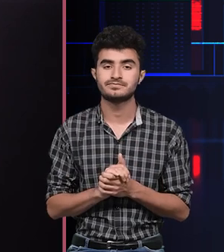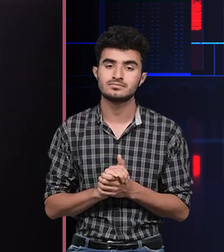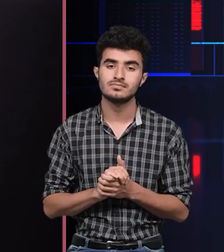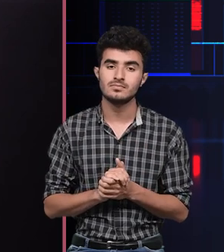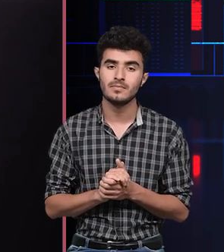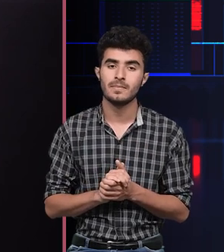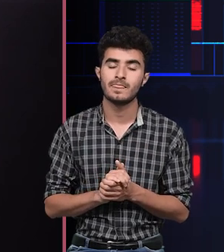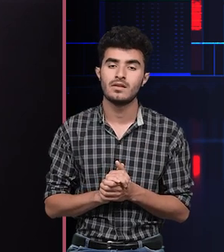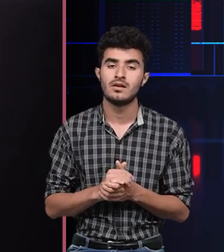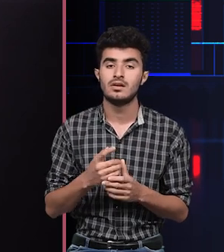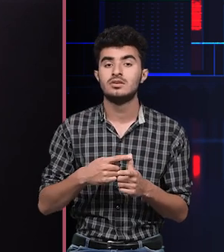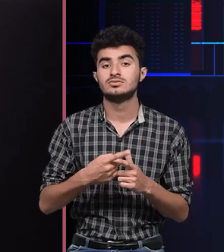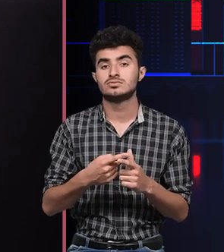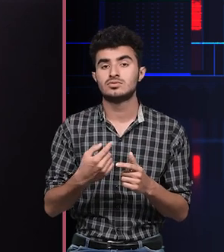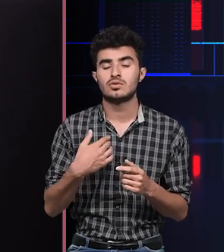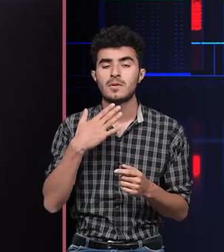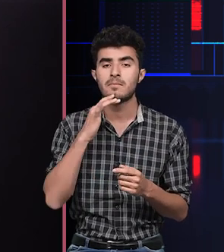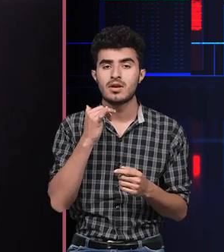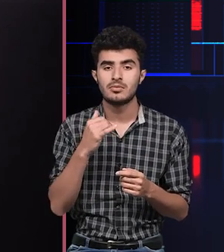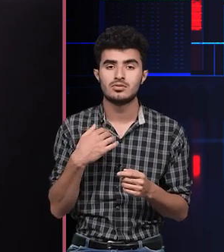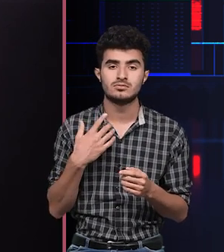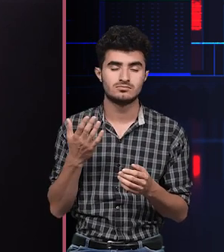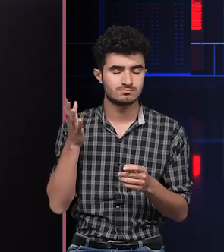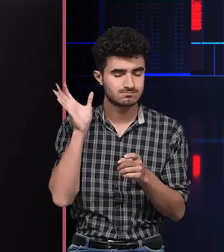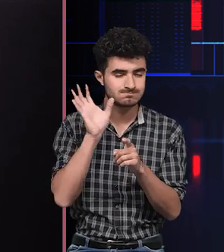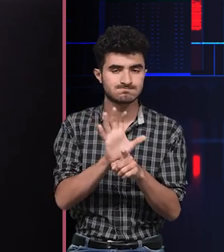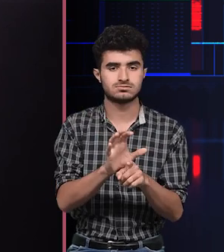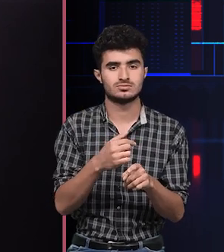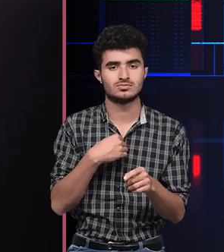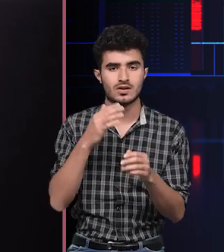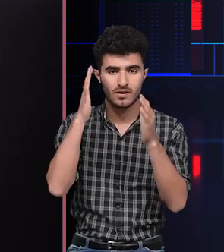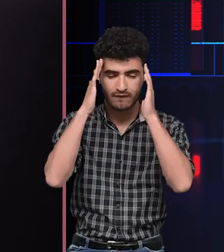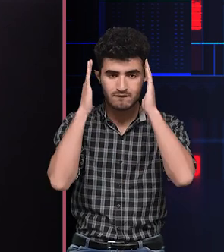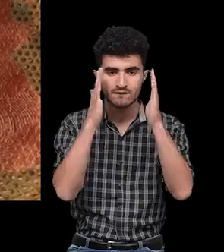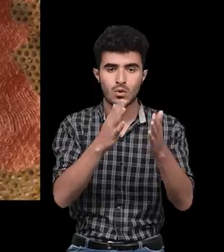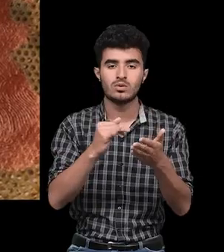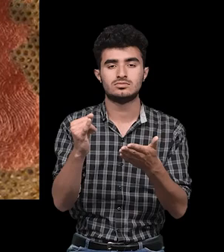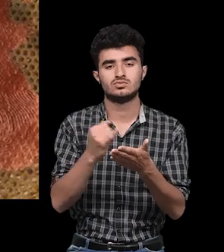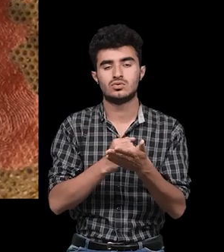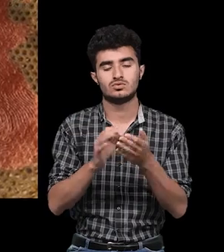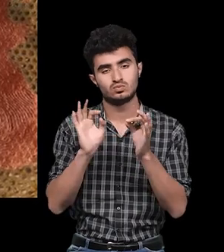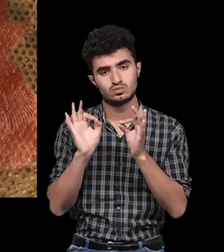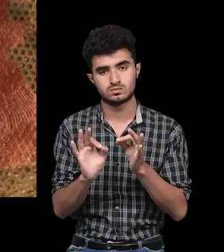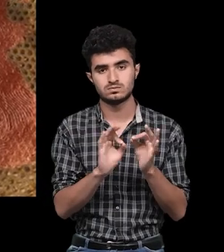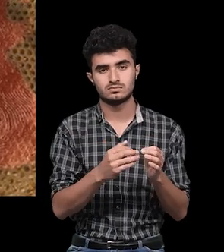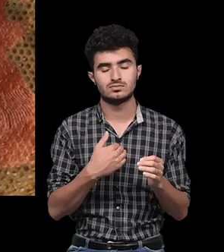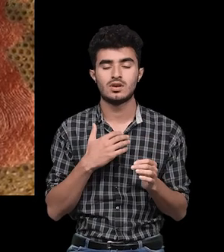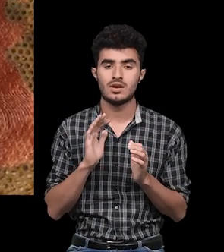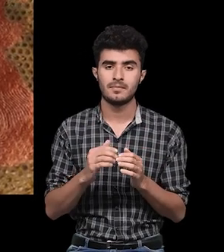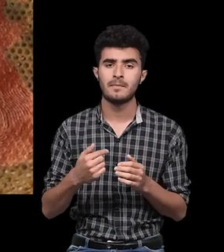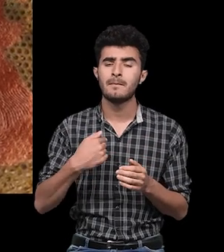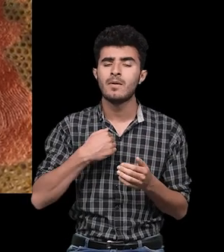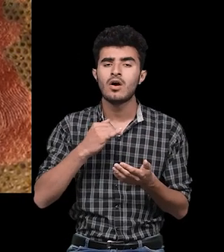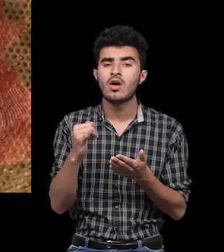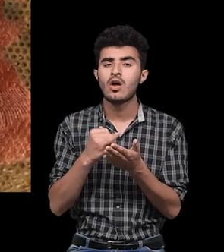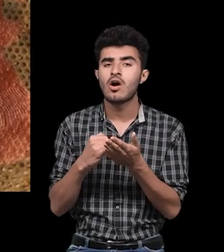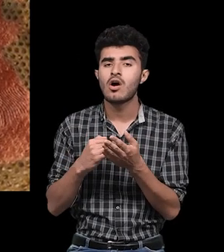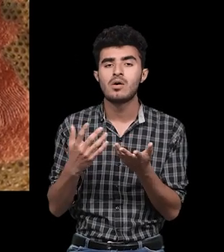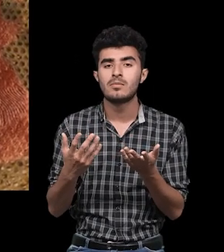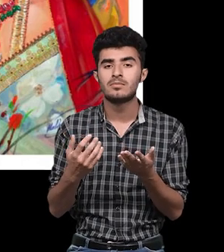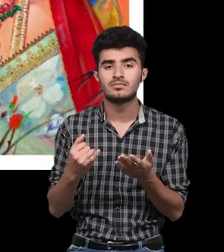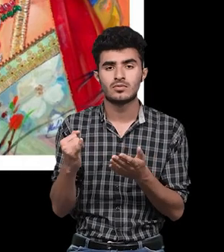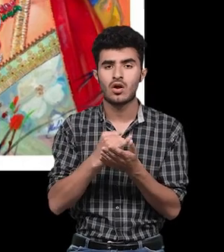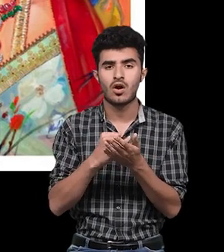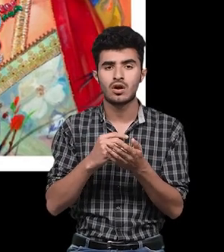So I have turned to that, I think, almost entirely and completely. My art is, it kind